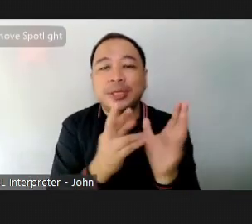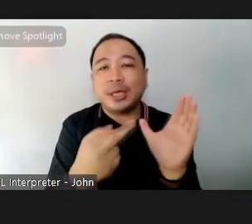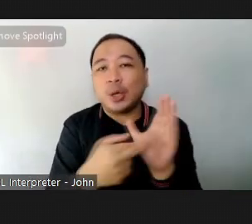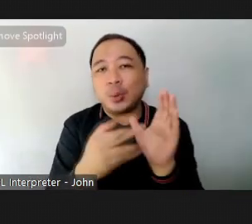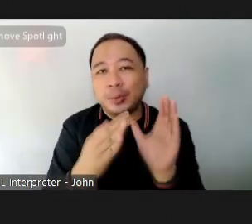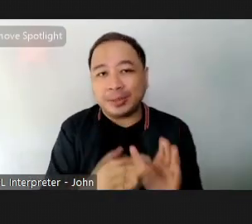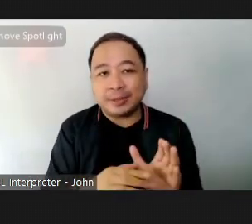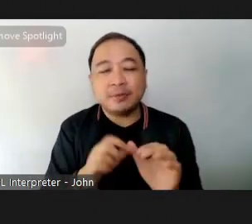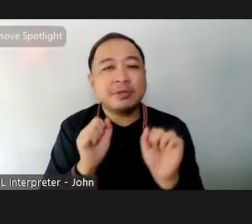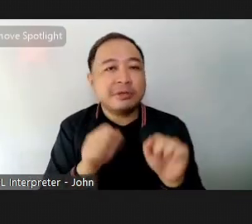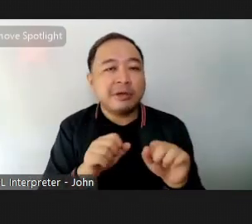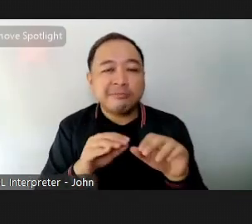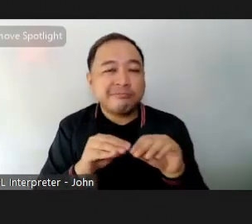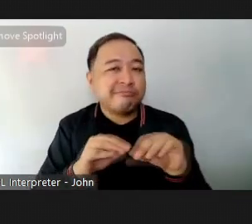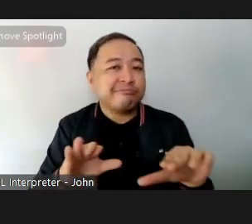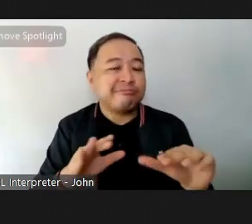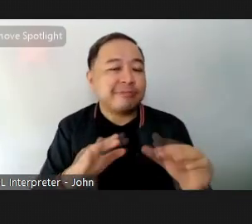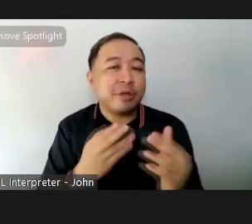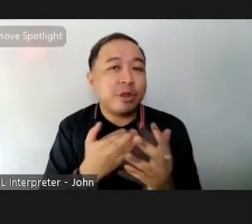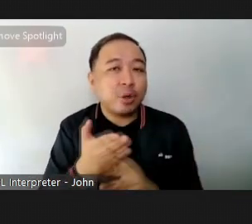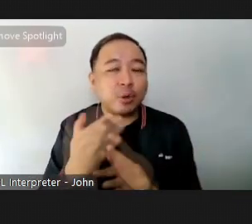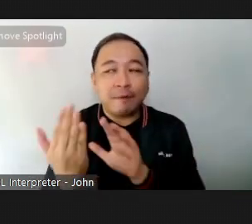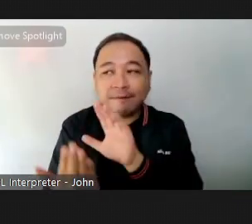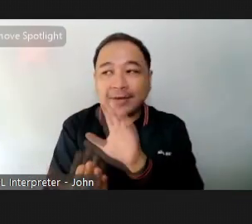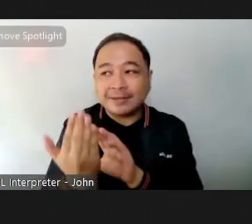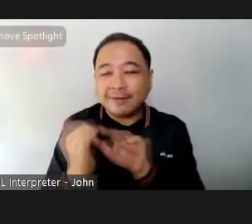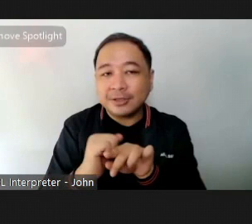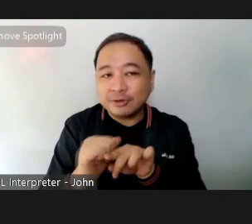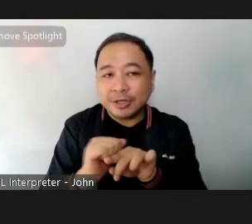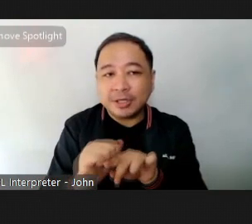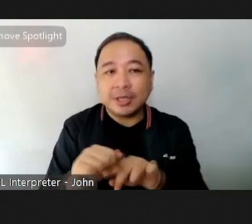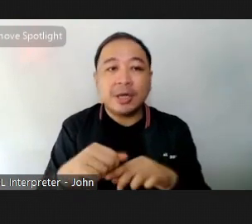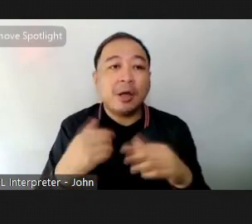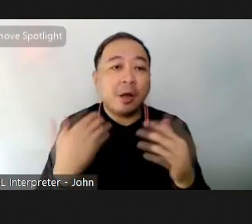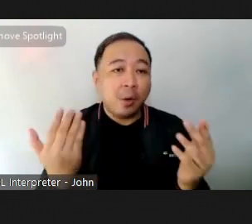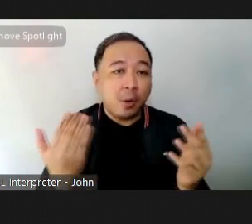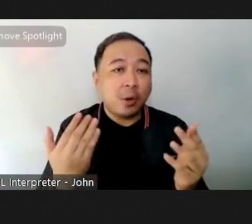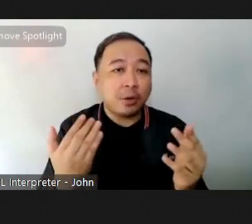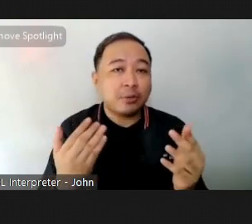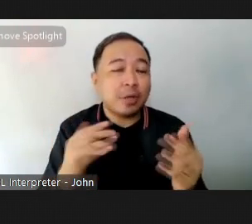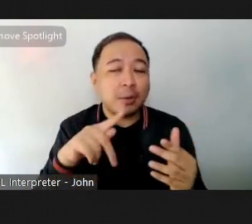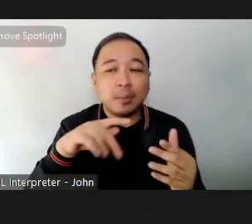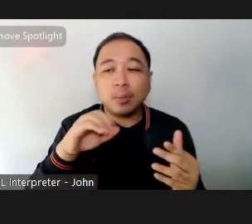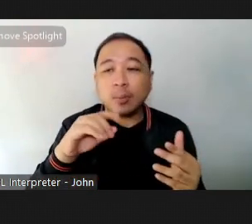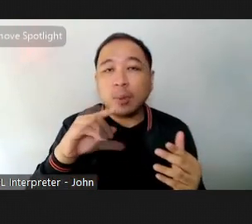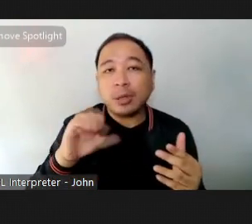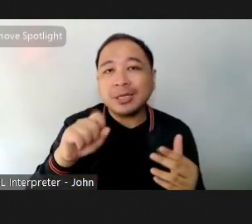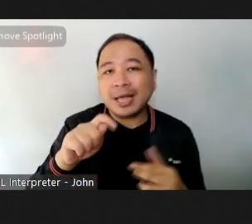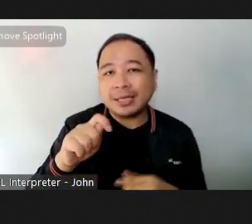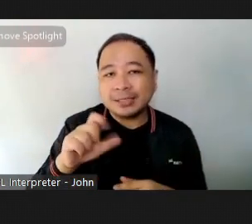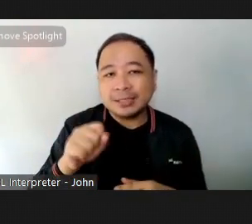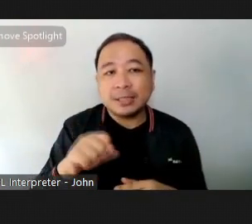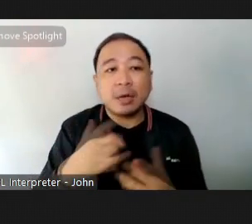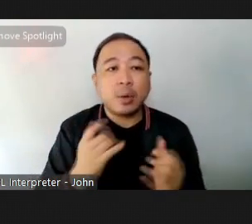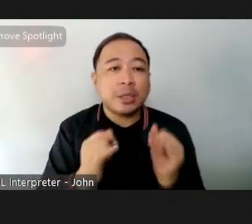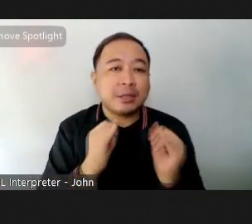will be reached through the means of face-to-face trainings, podcasts, and interviews in radio programs.